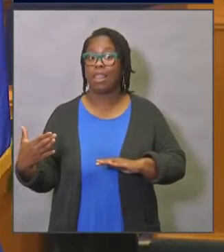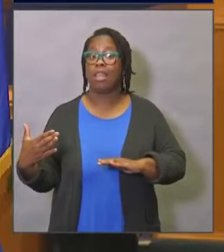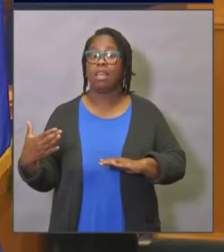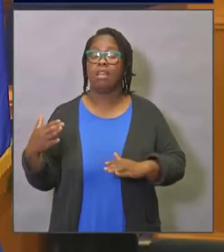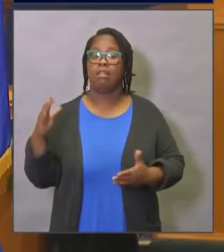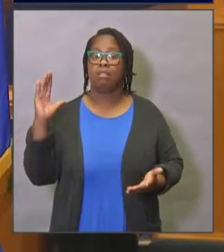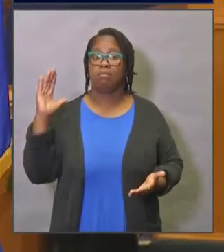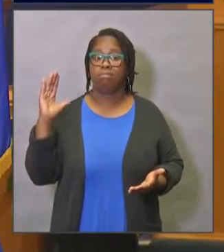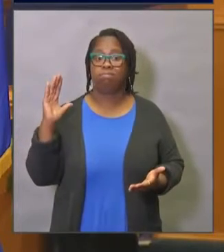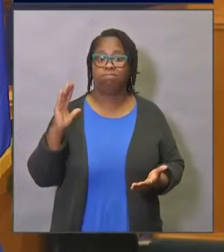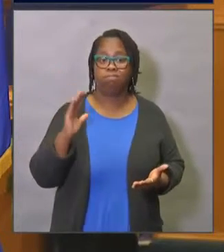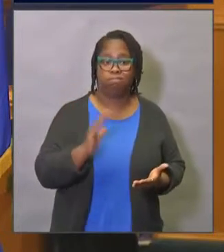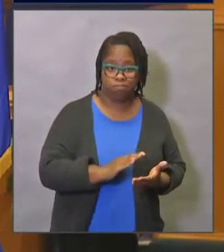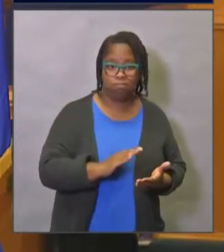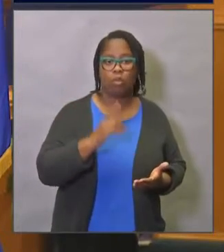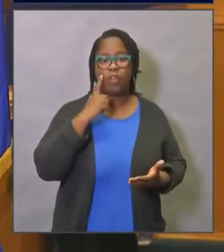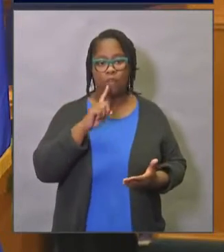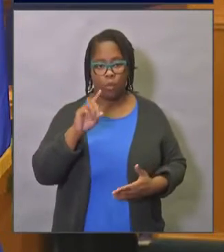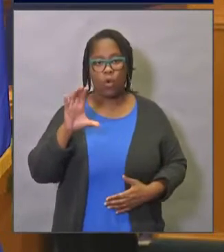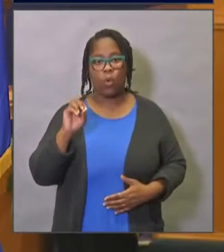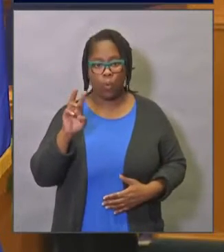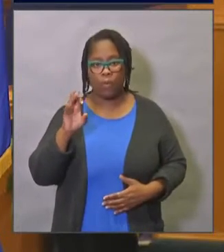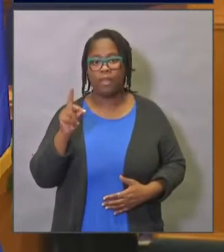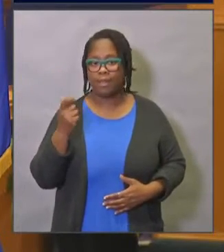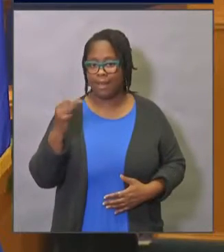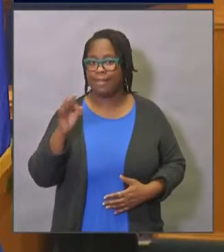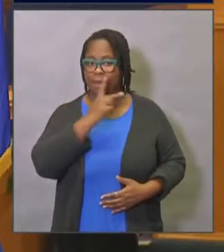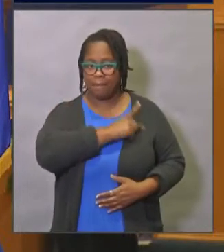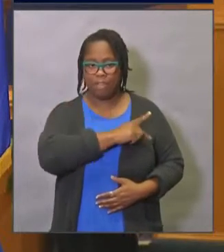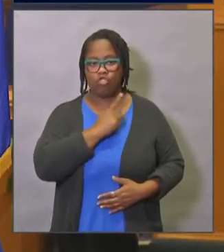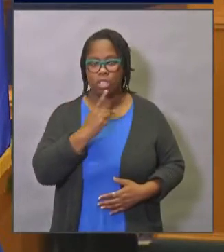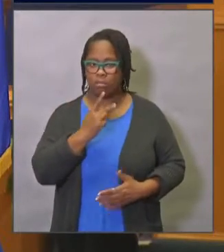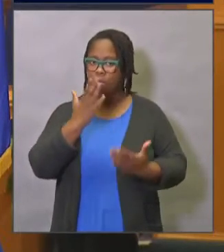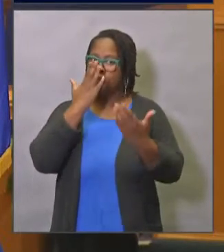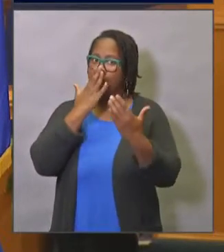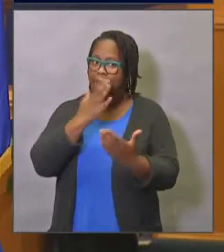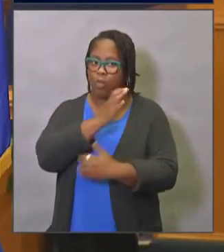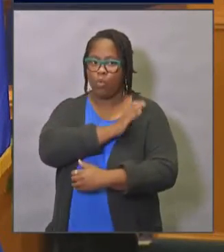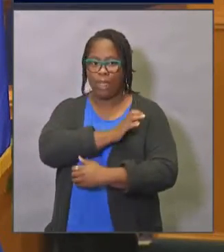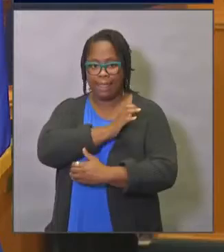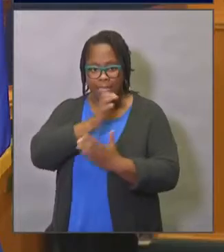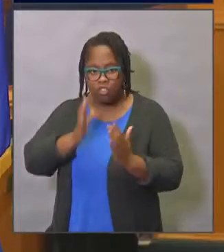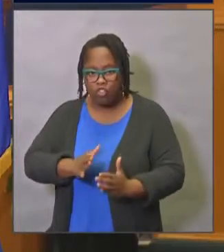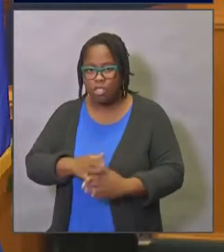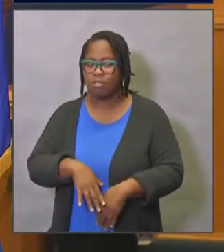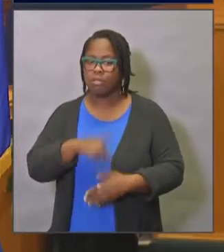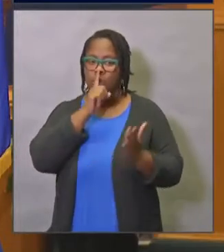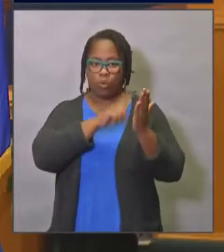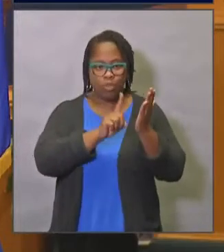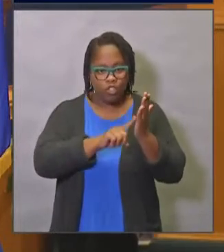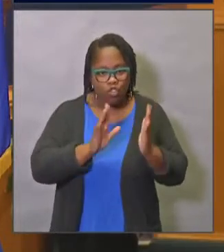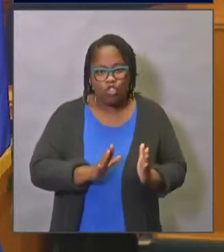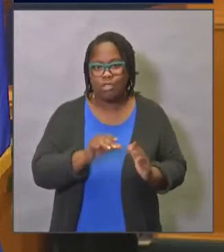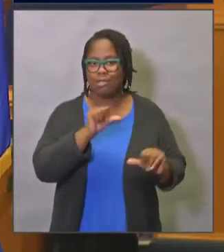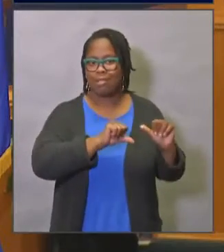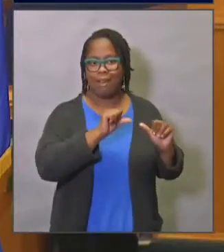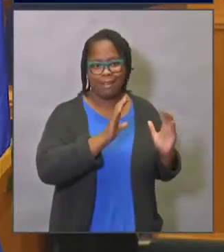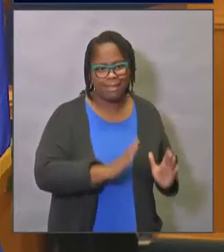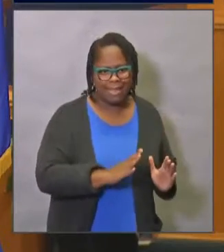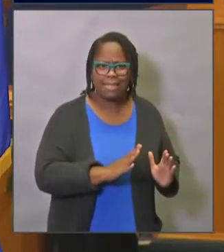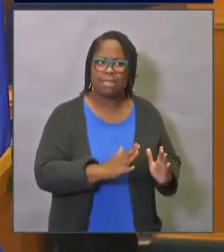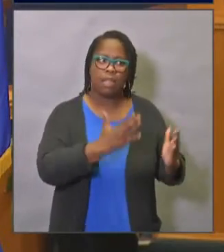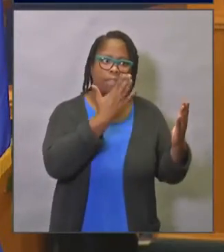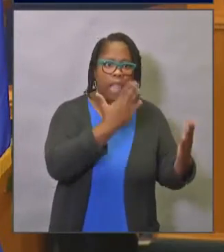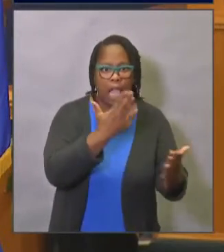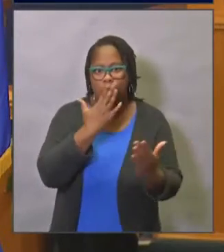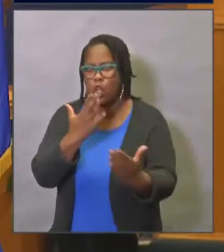COVID-19 patients, and we're so grateful for our clinicians and our researchers and scientists who have, are really